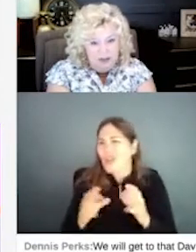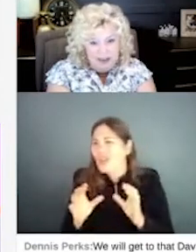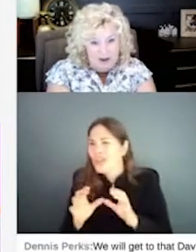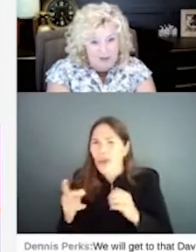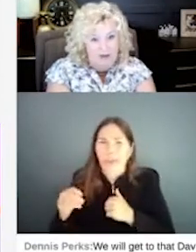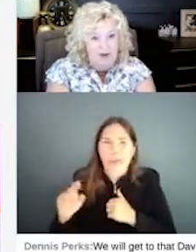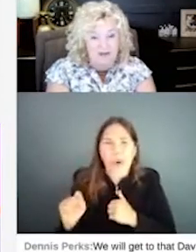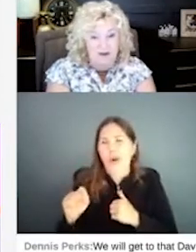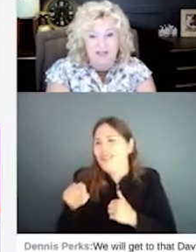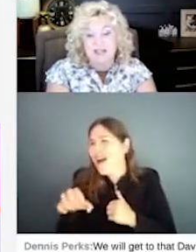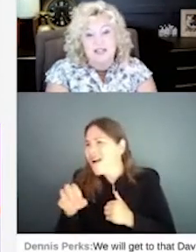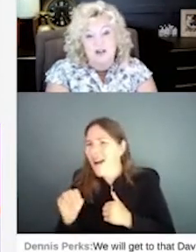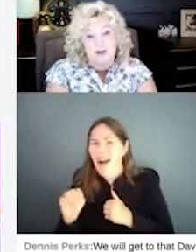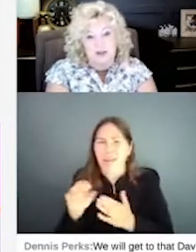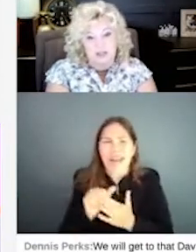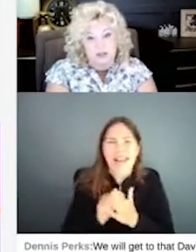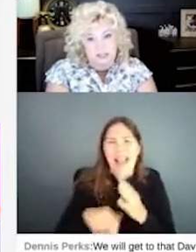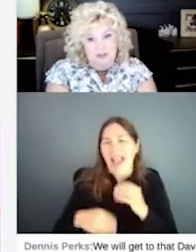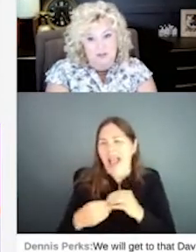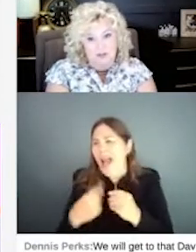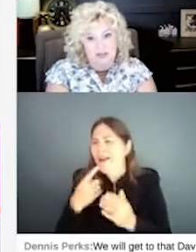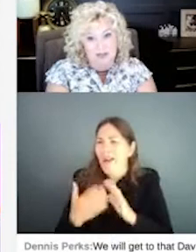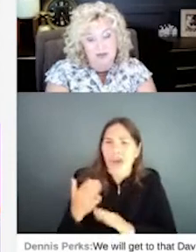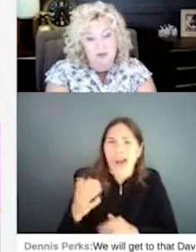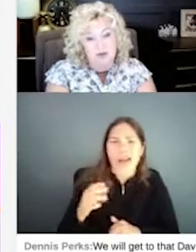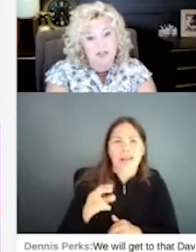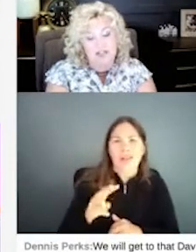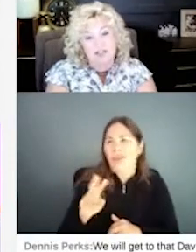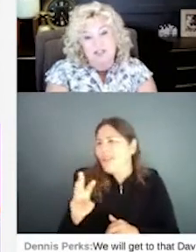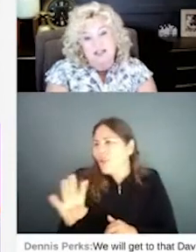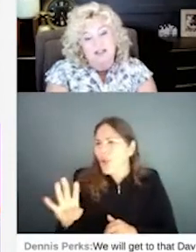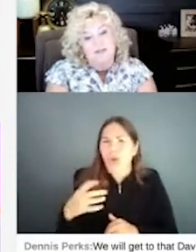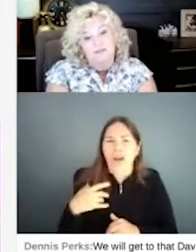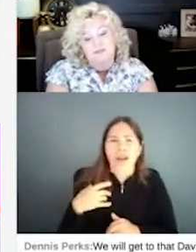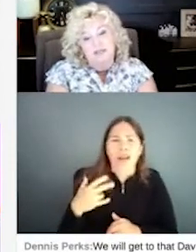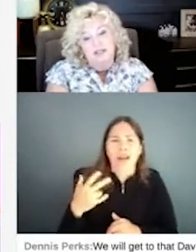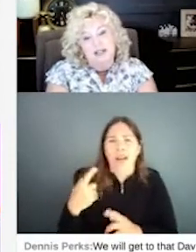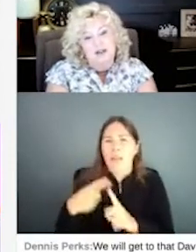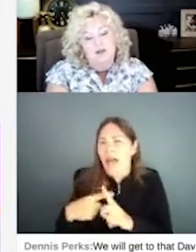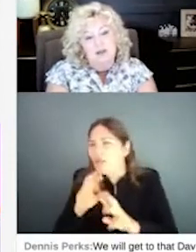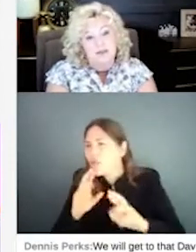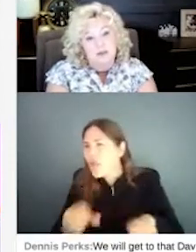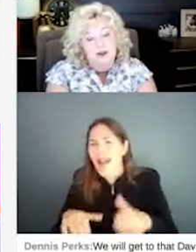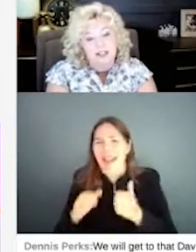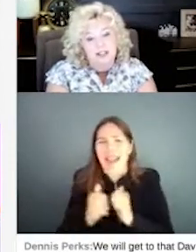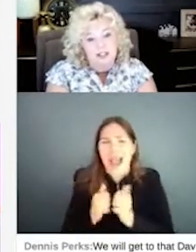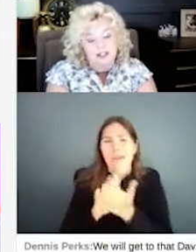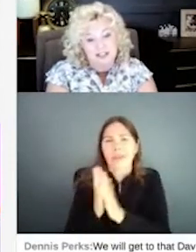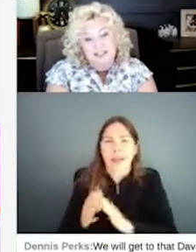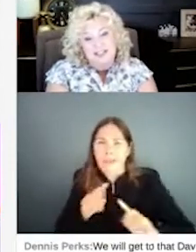How do I create one? How do I run a 264 plus report? How do I become a